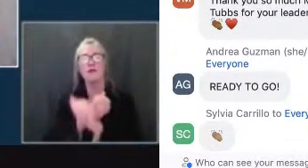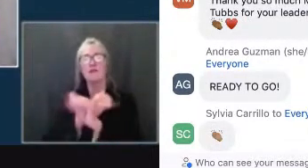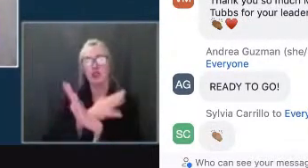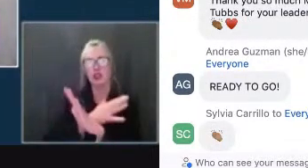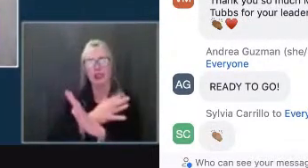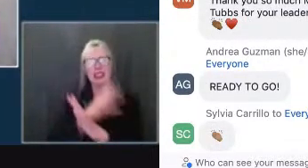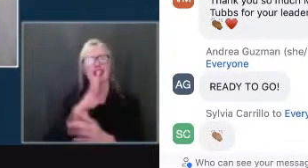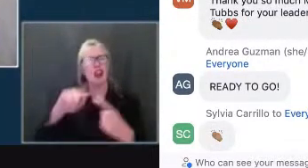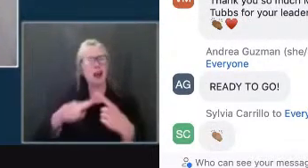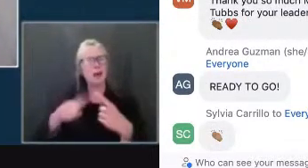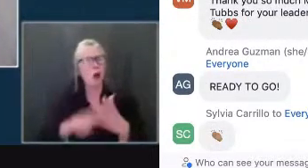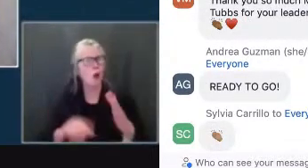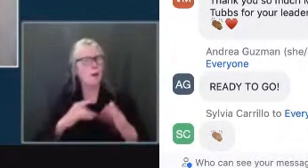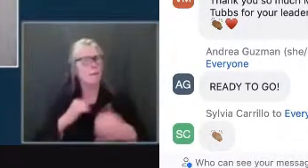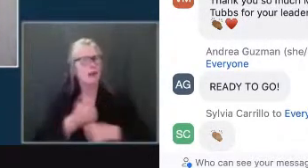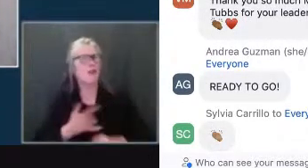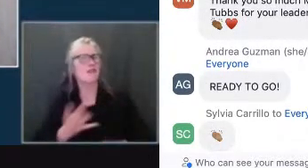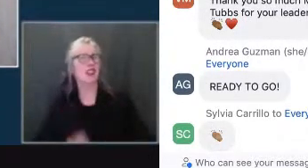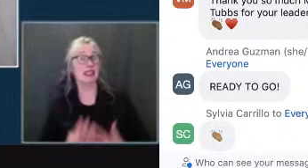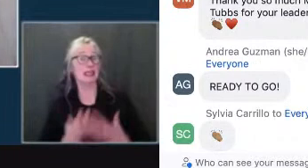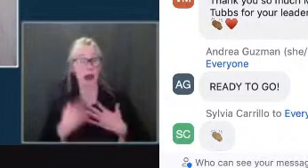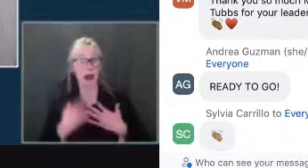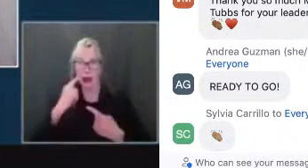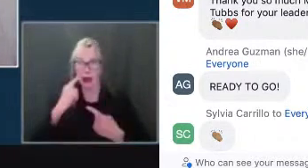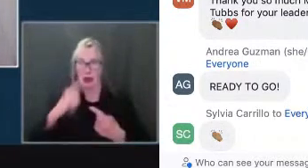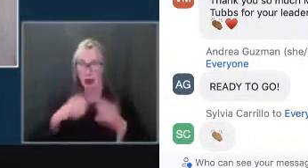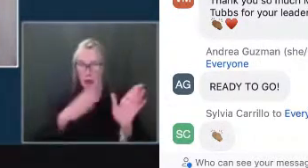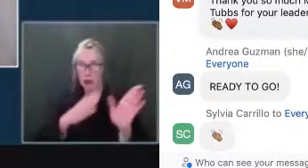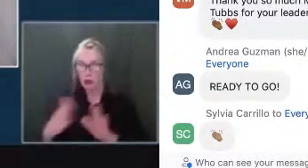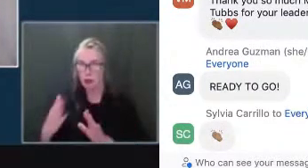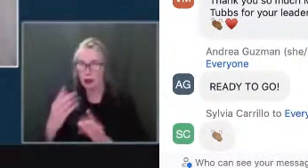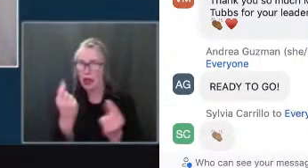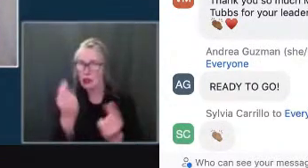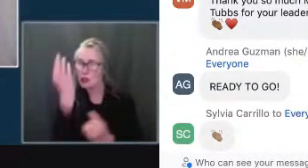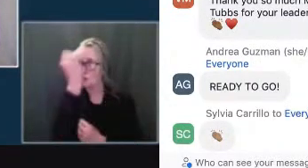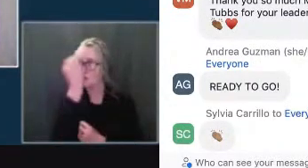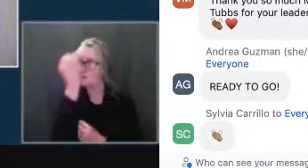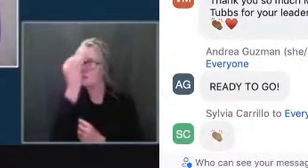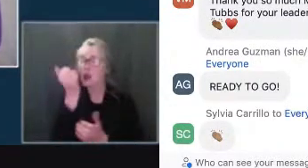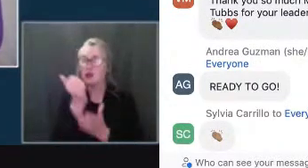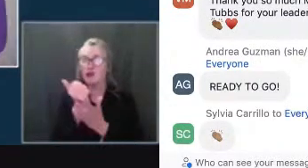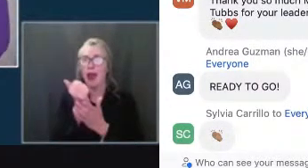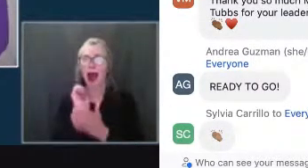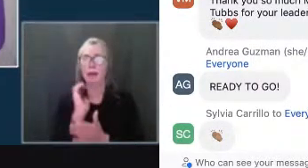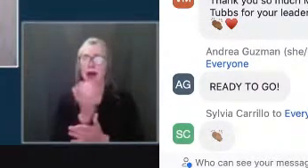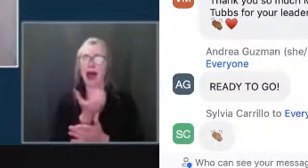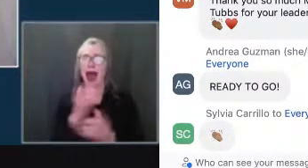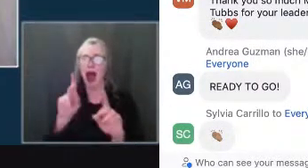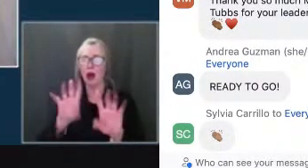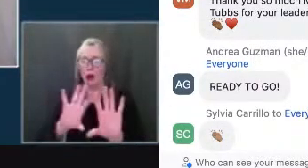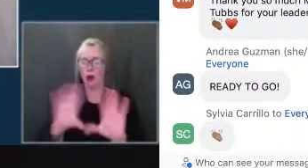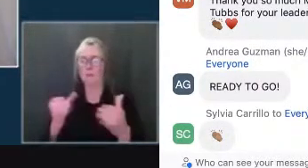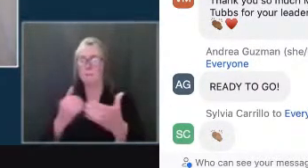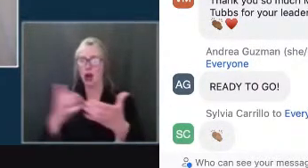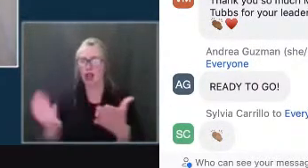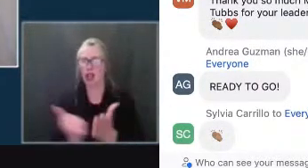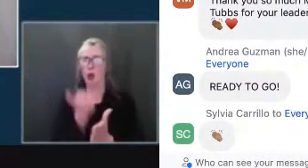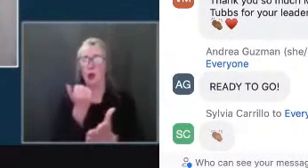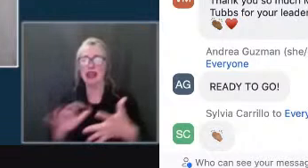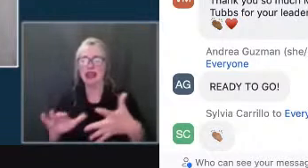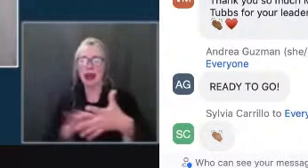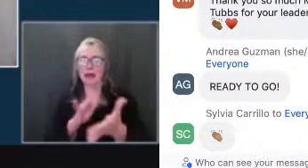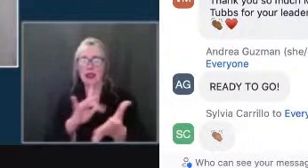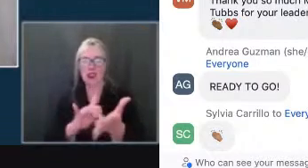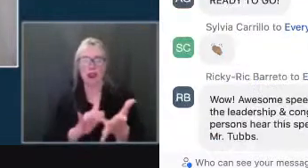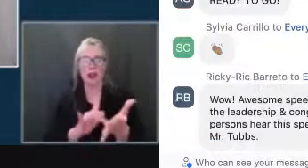and begin to think about what you plan to do to help our party win the midterms. If you're not fired up after this, I don't know